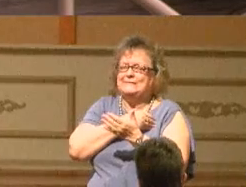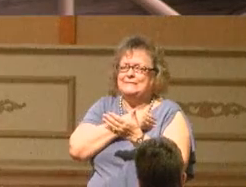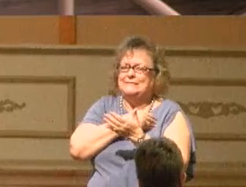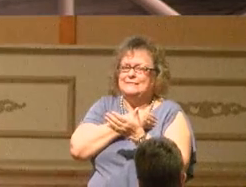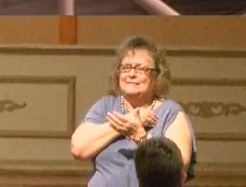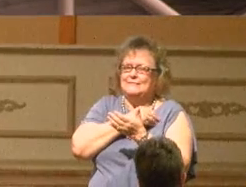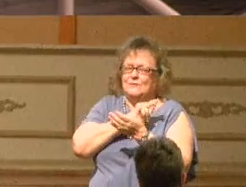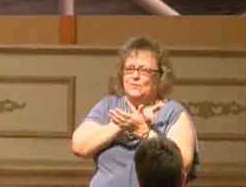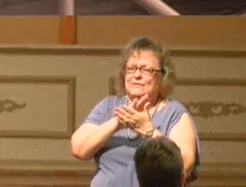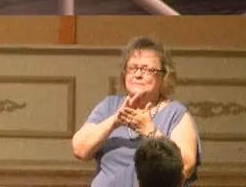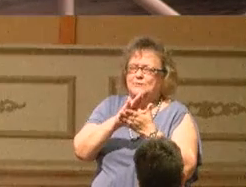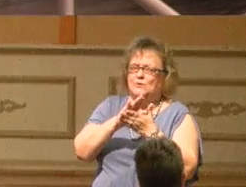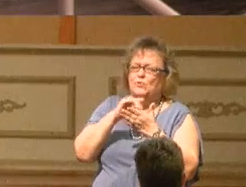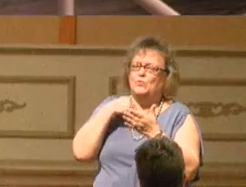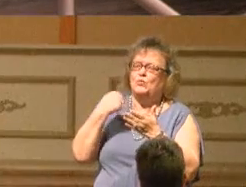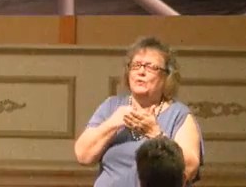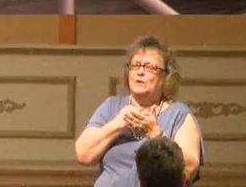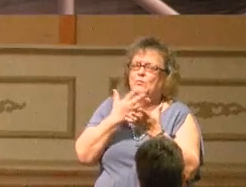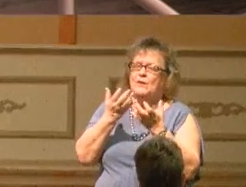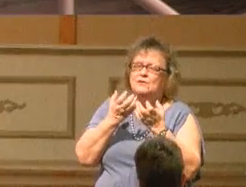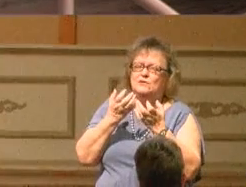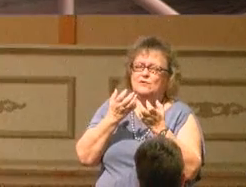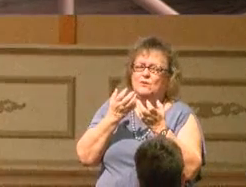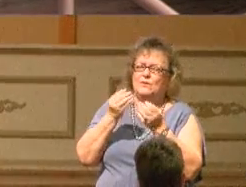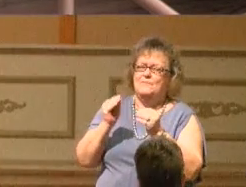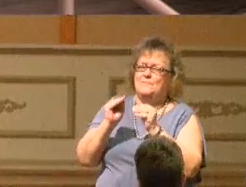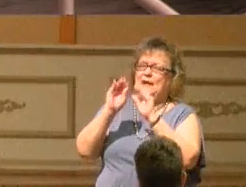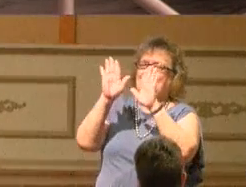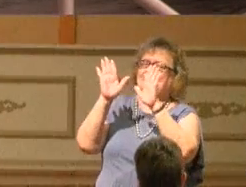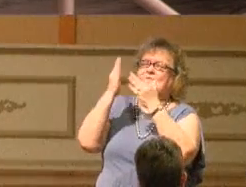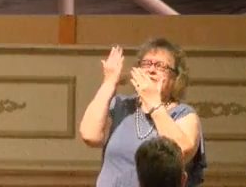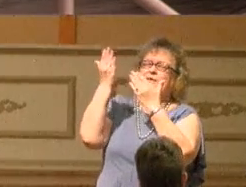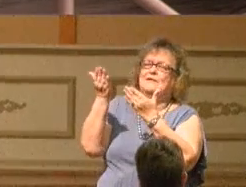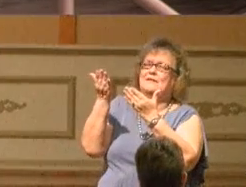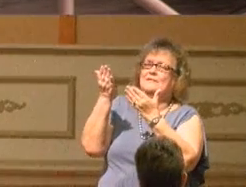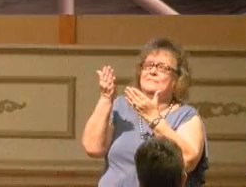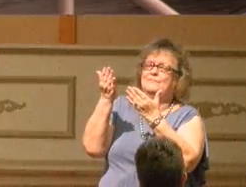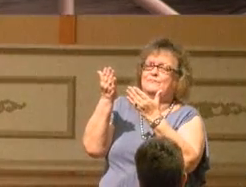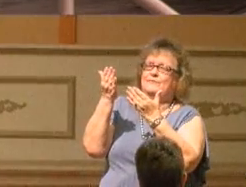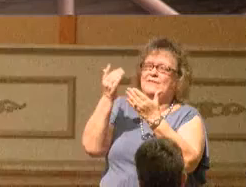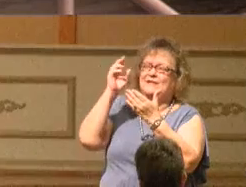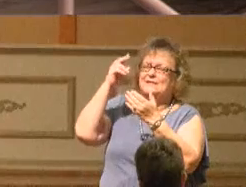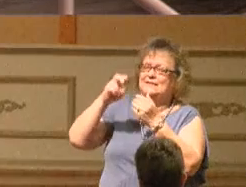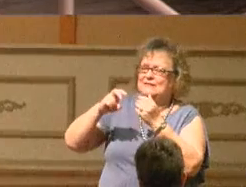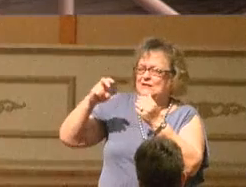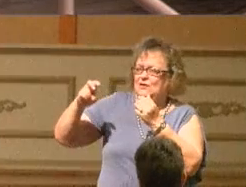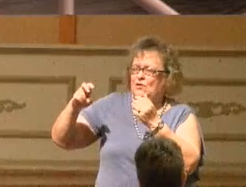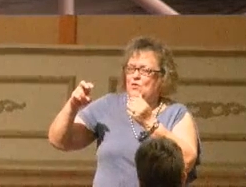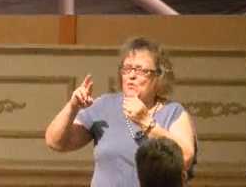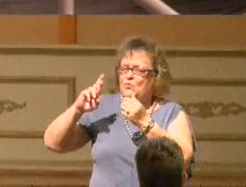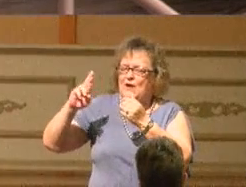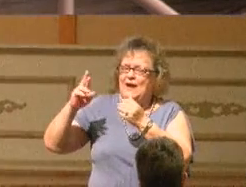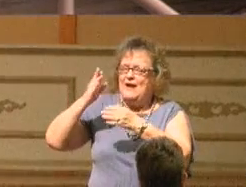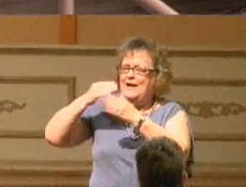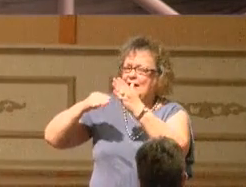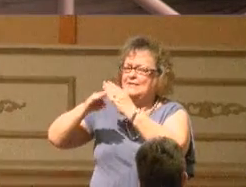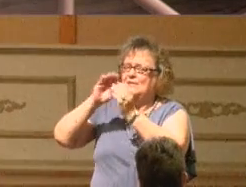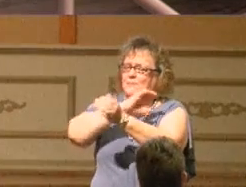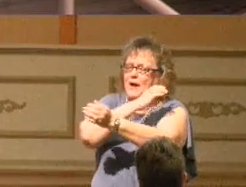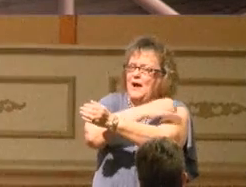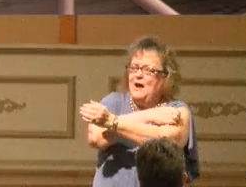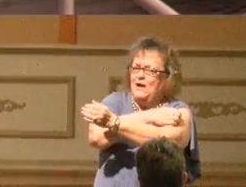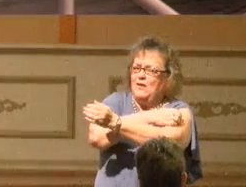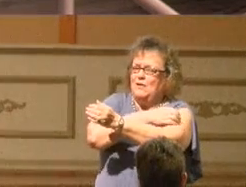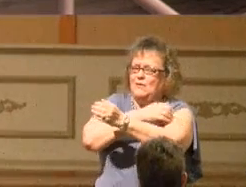we want to magnify Jesus Christ, and I know that he's seated there, that right hand of power, position of authority and blessing